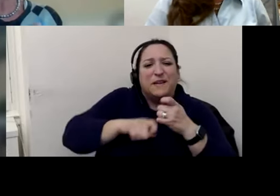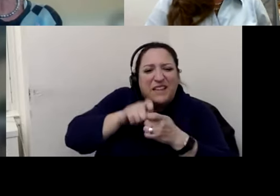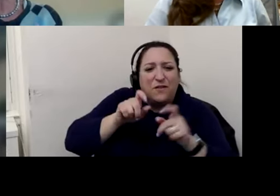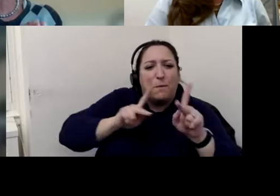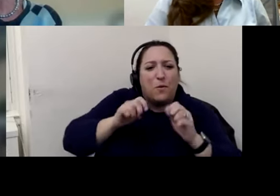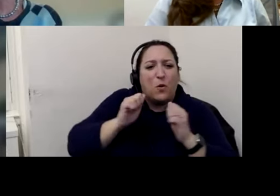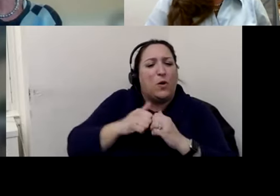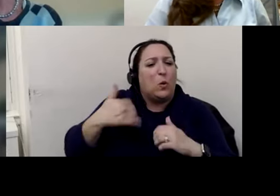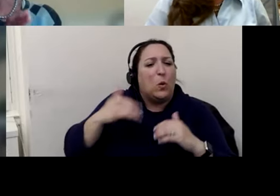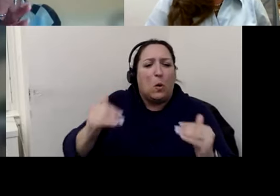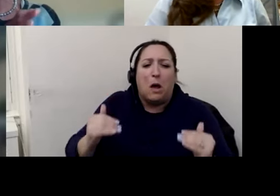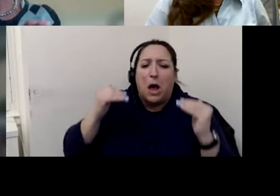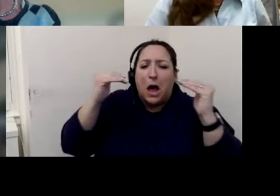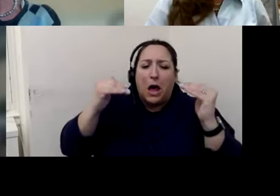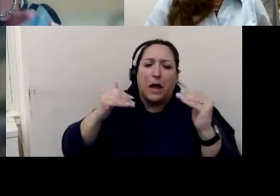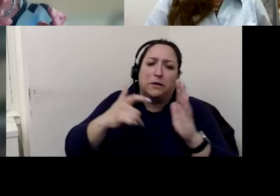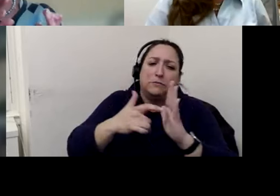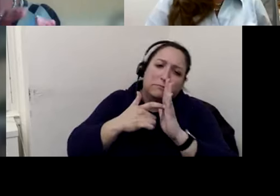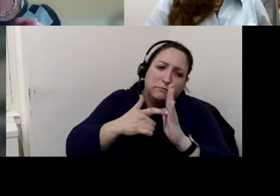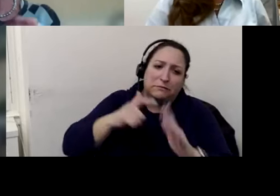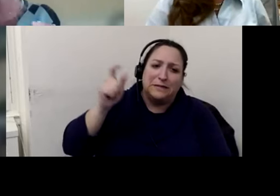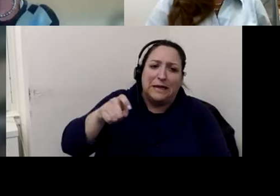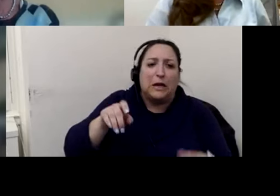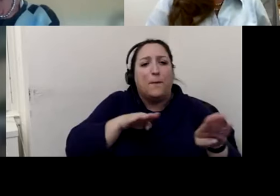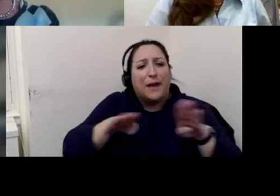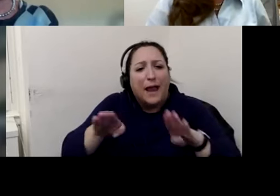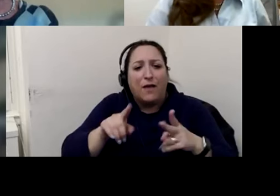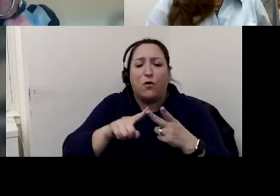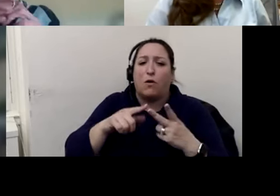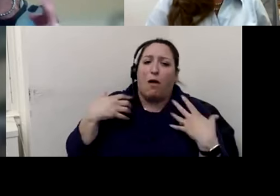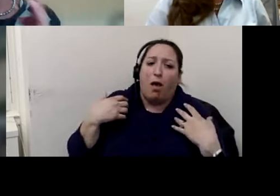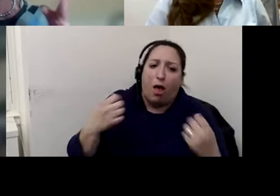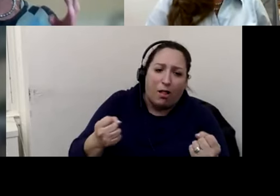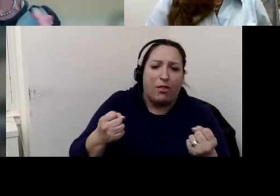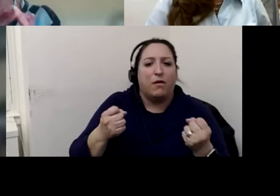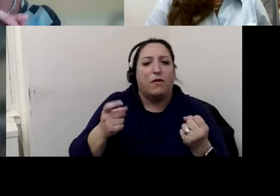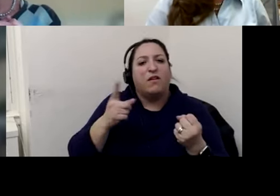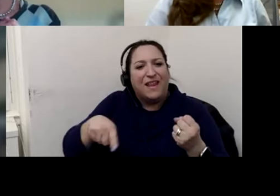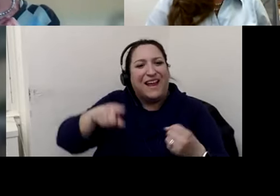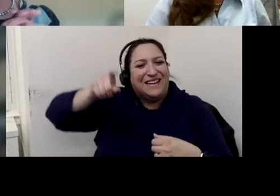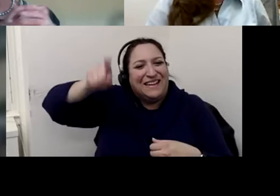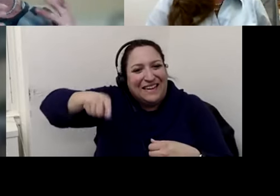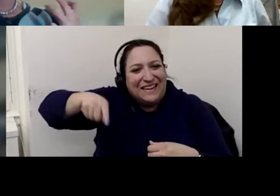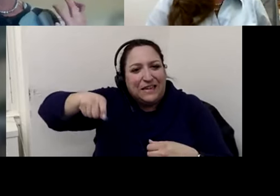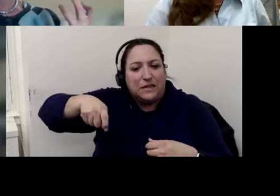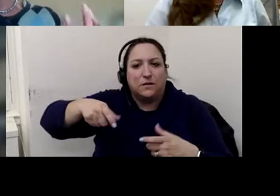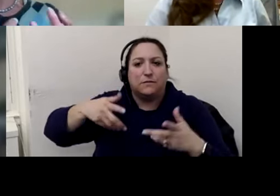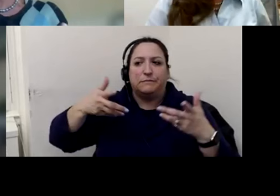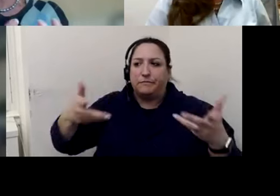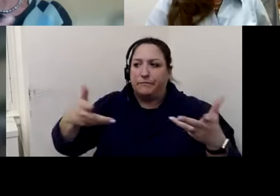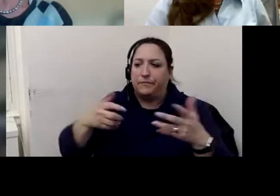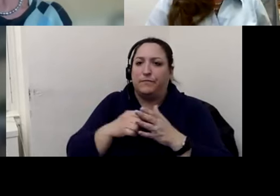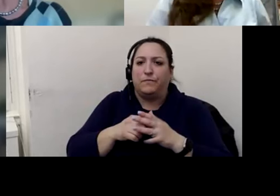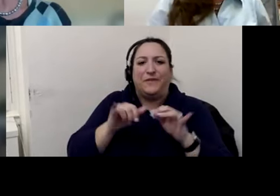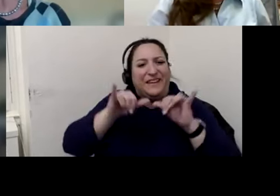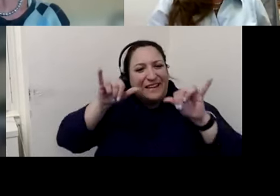such high level needs, whether behavioral or medical, that they need a